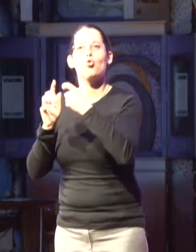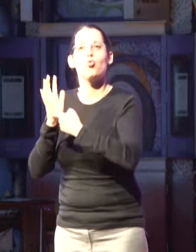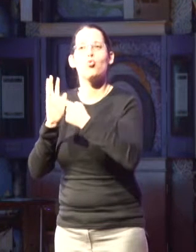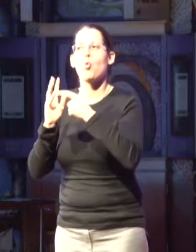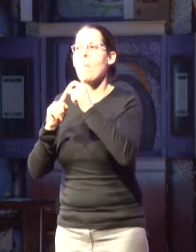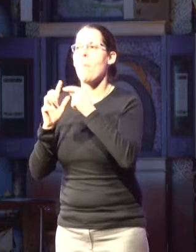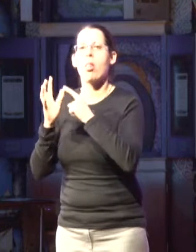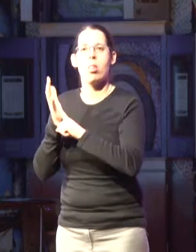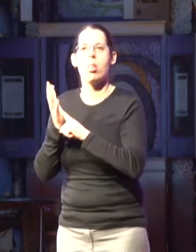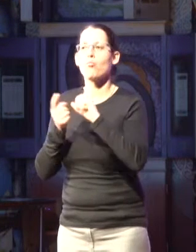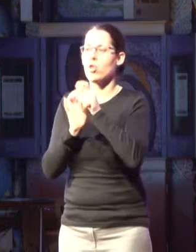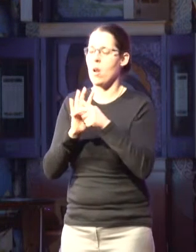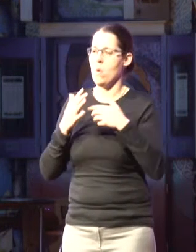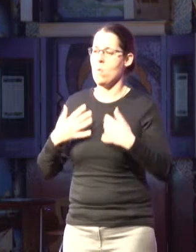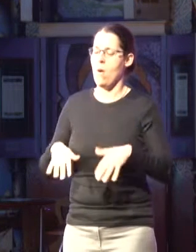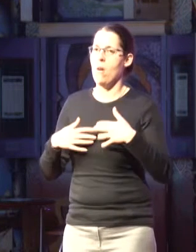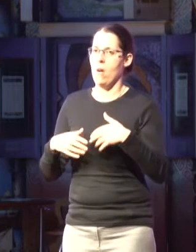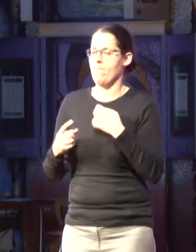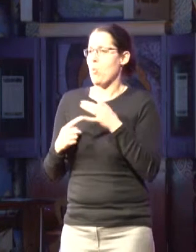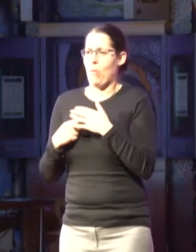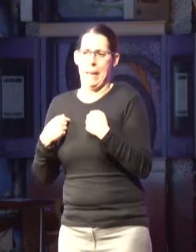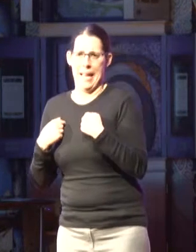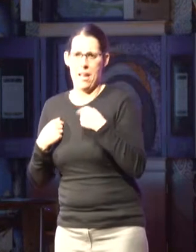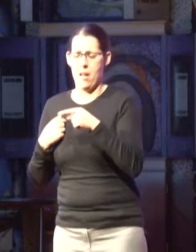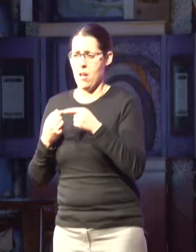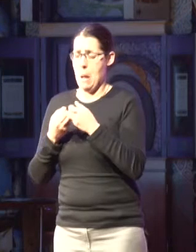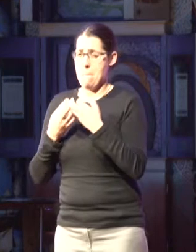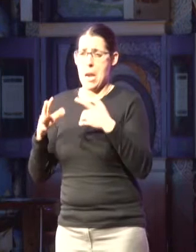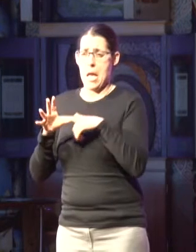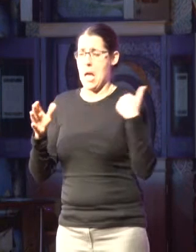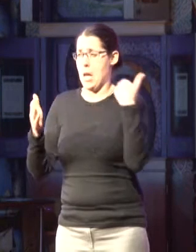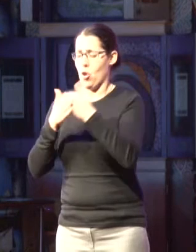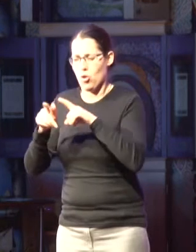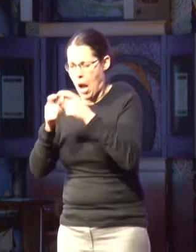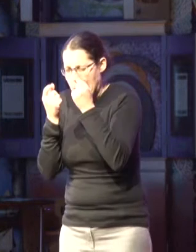many years trying to unravel the mysteries of Drupal, which never seem to